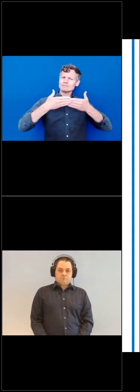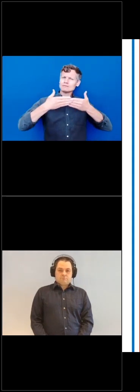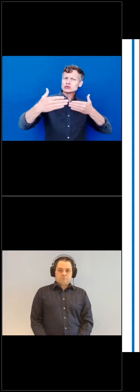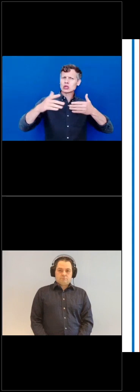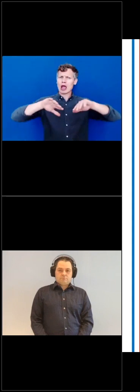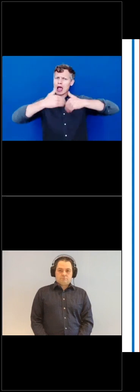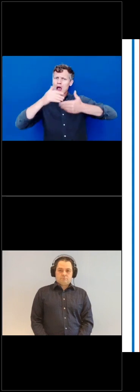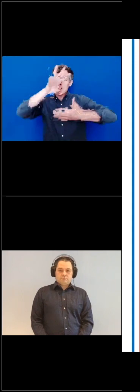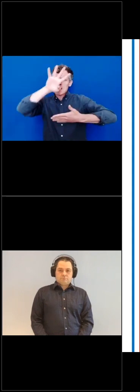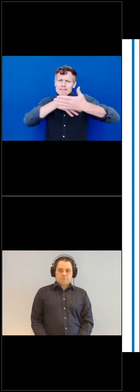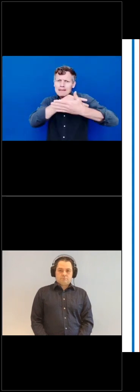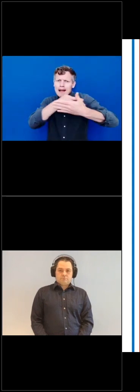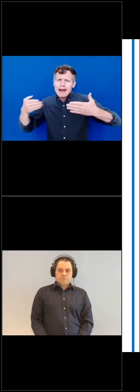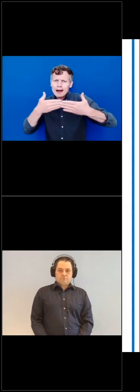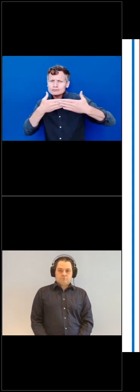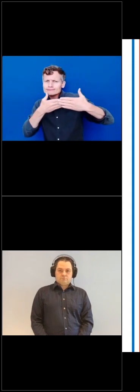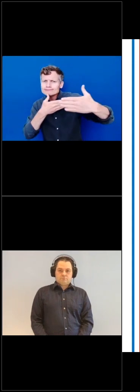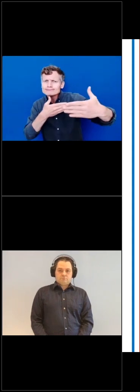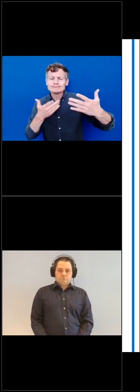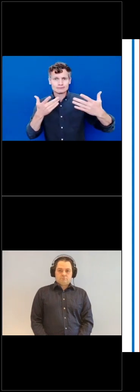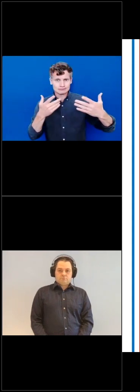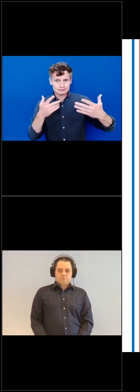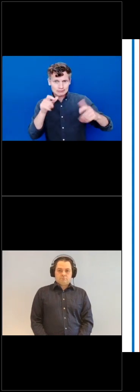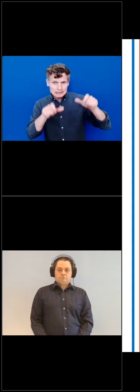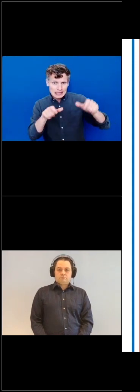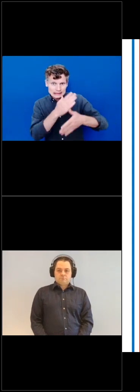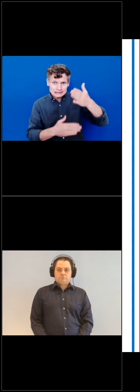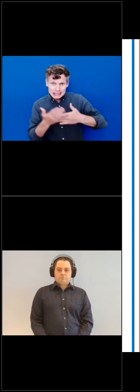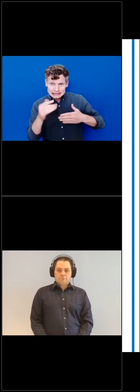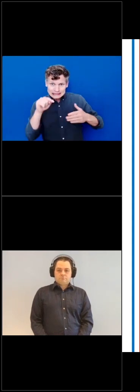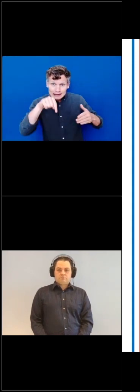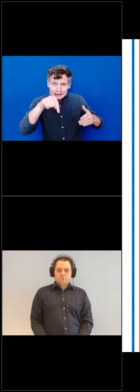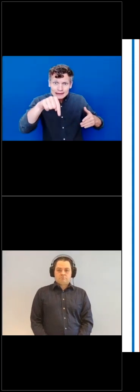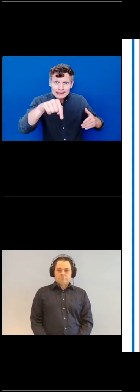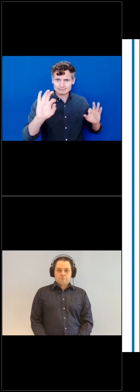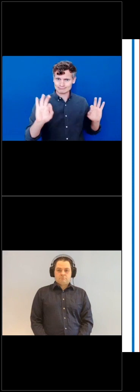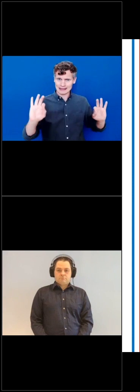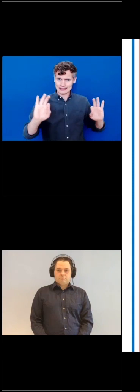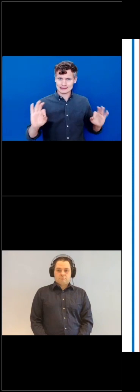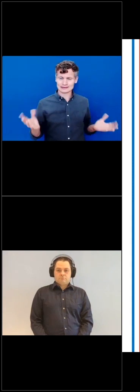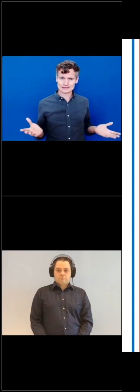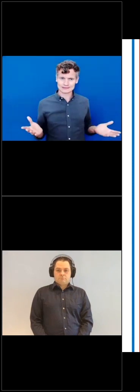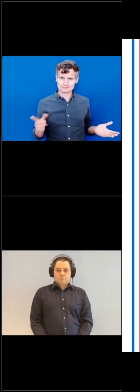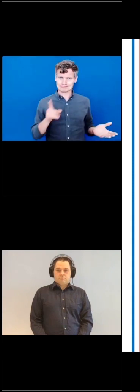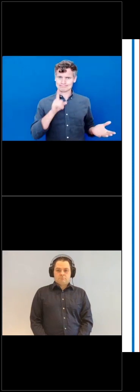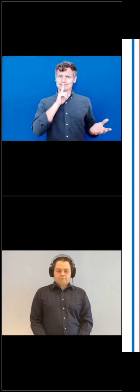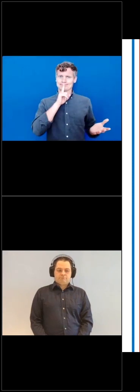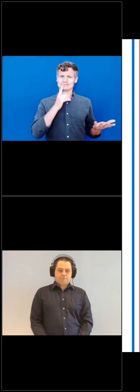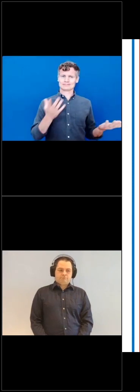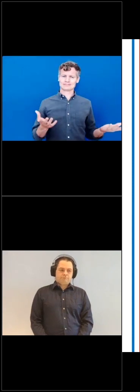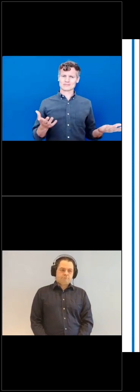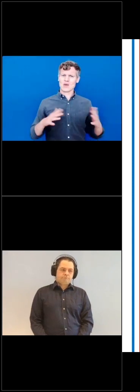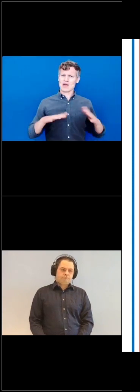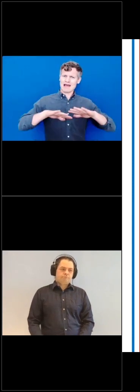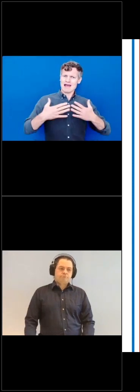know that very few actors as well, they monitor access rates of persons with disabilities, for example, to hand washing stations